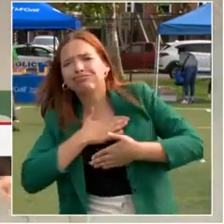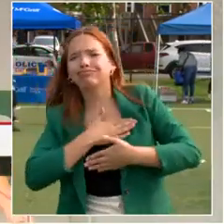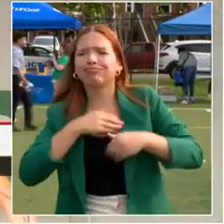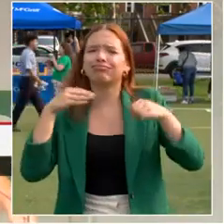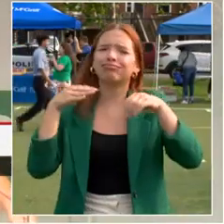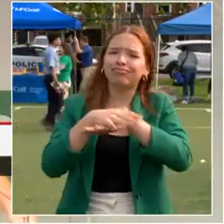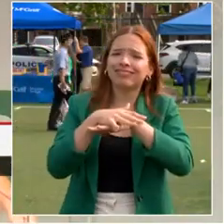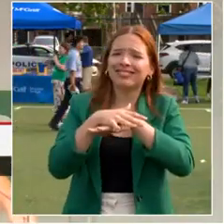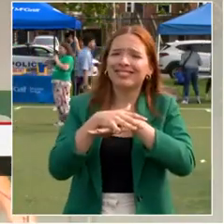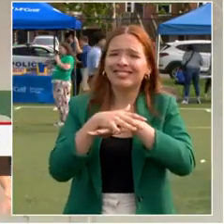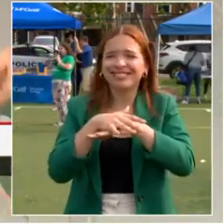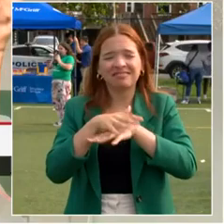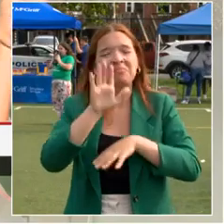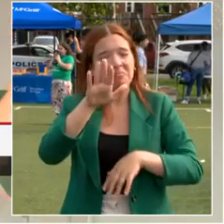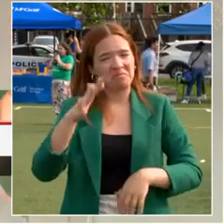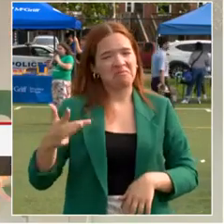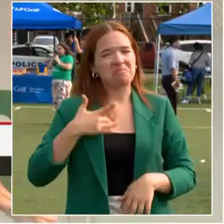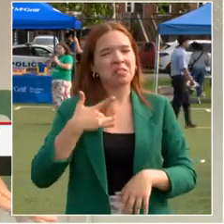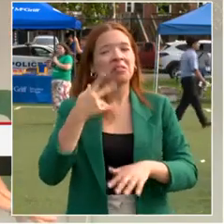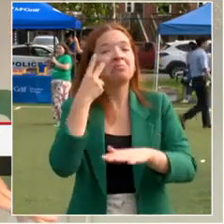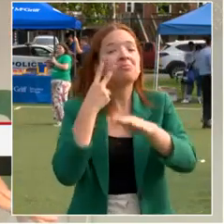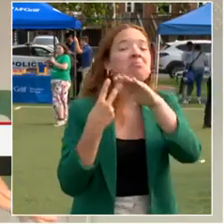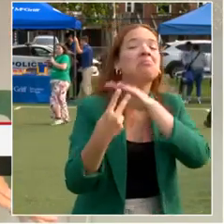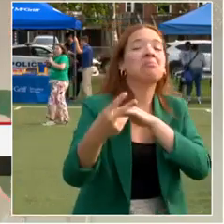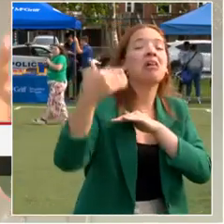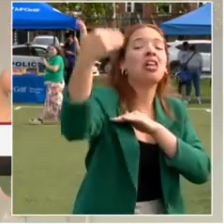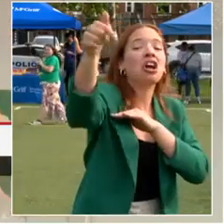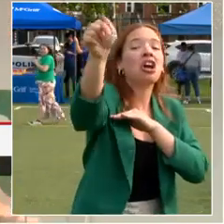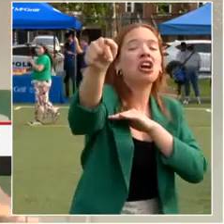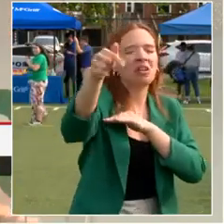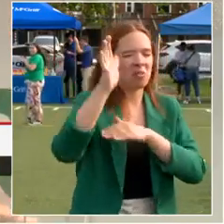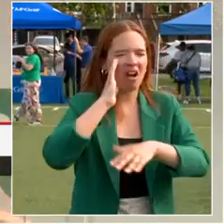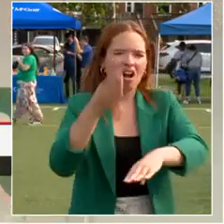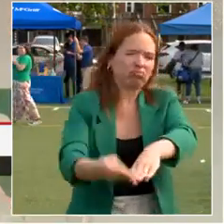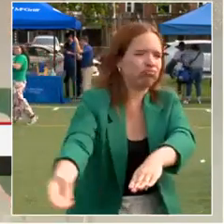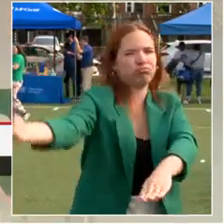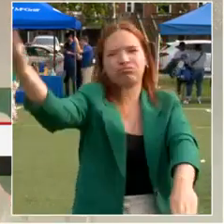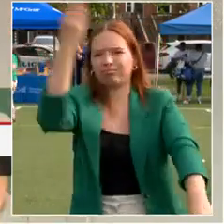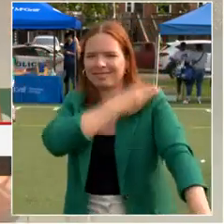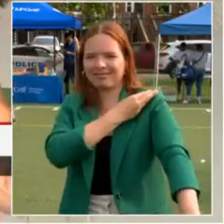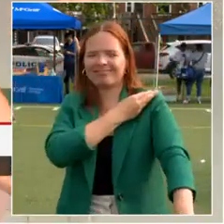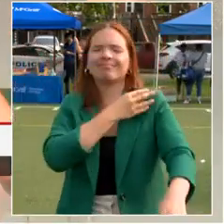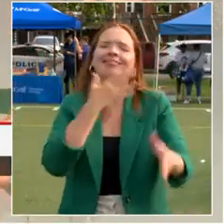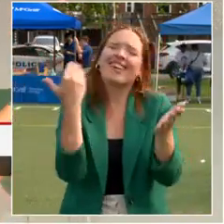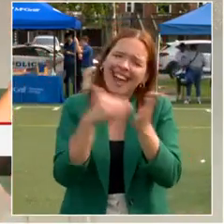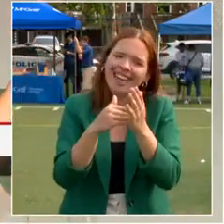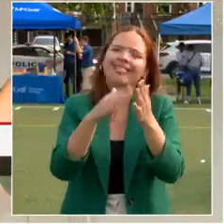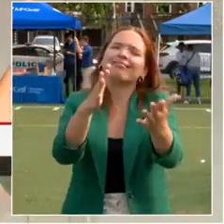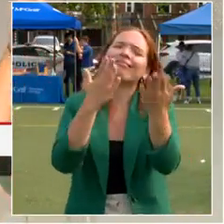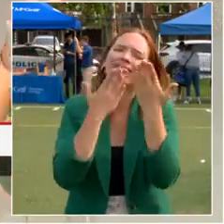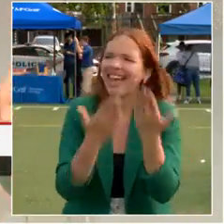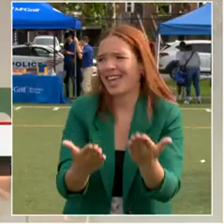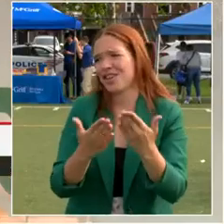in public safety in our city this summer and this year. Thank you so much.